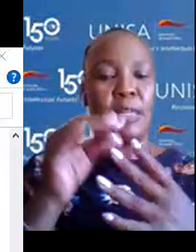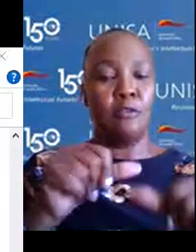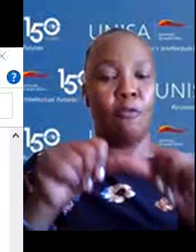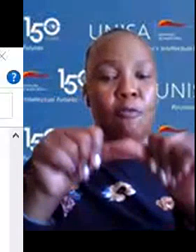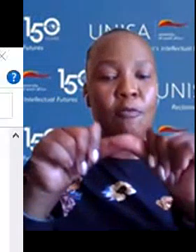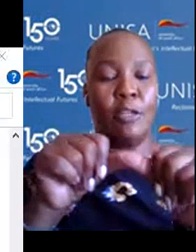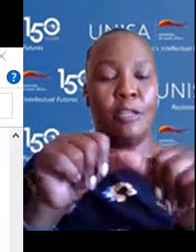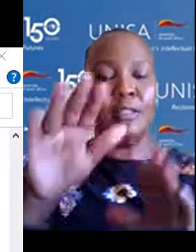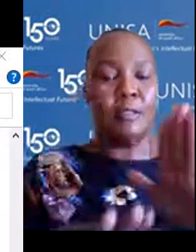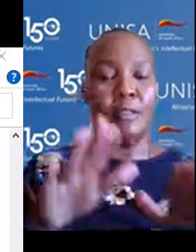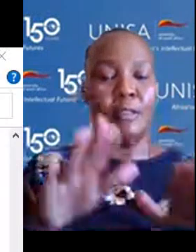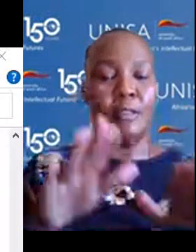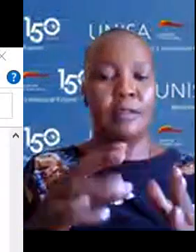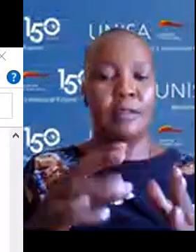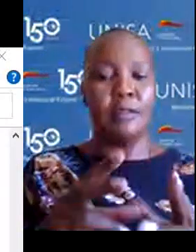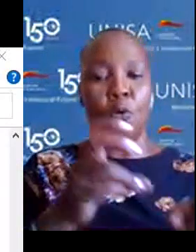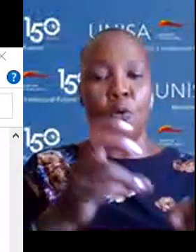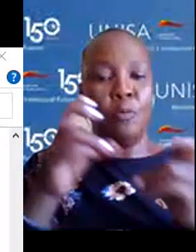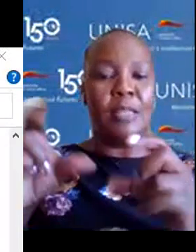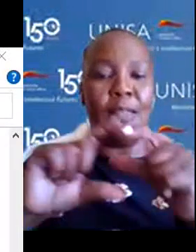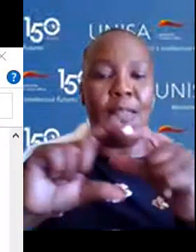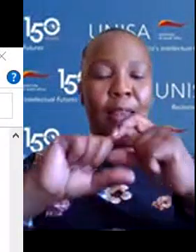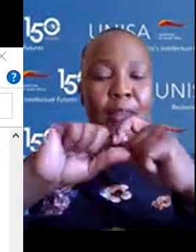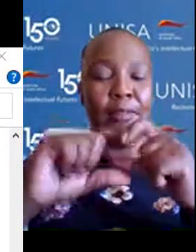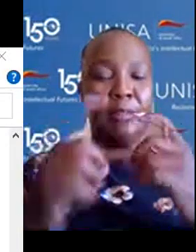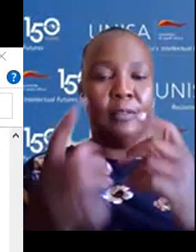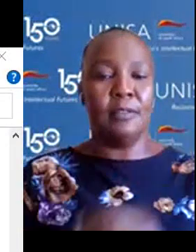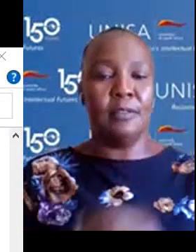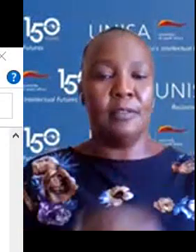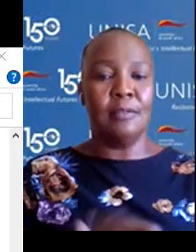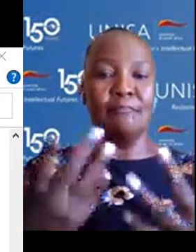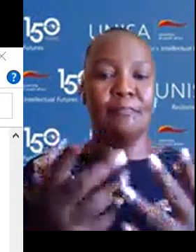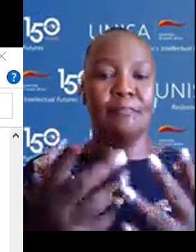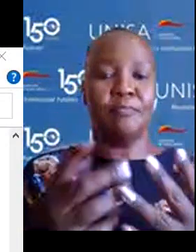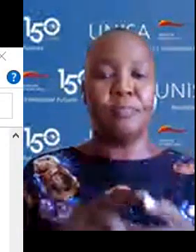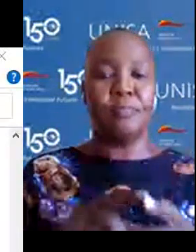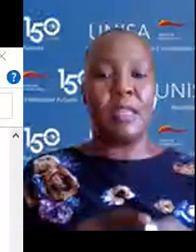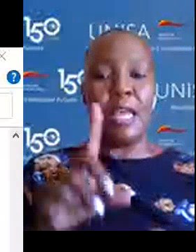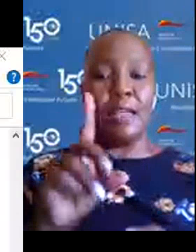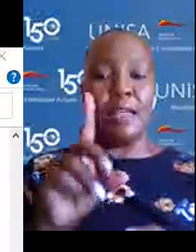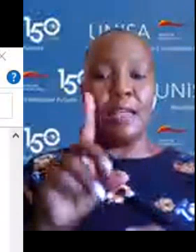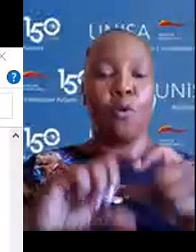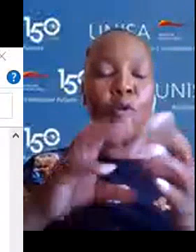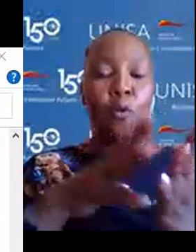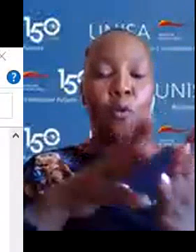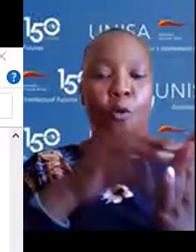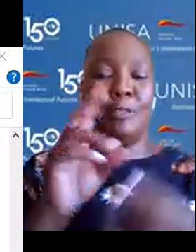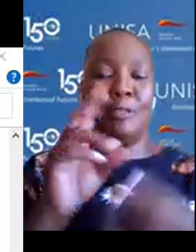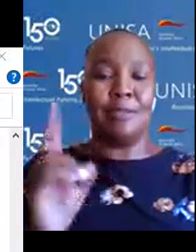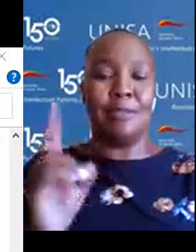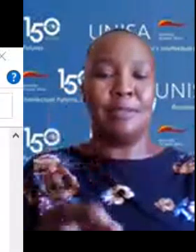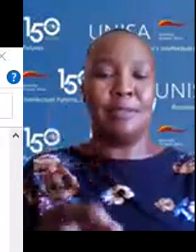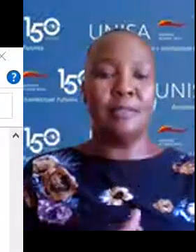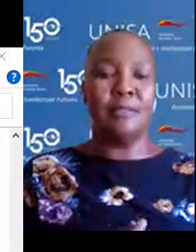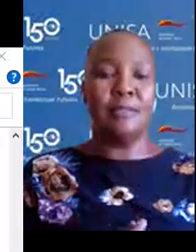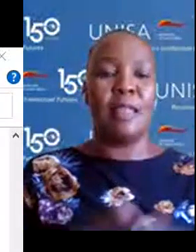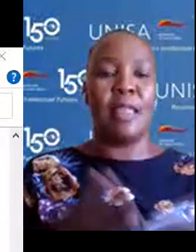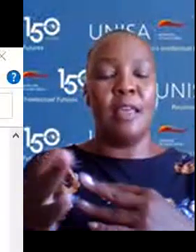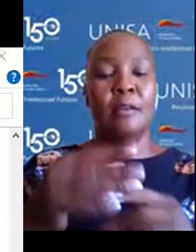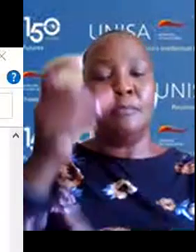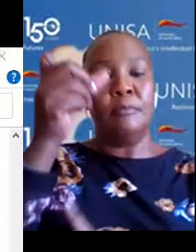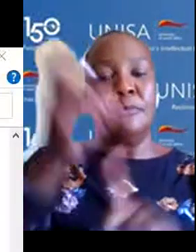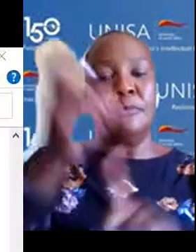steps. I'm going to say copy the link. Okay, and then you're going to have to click copy again. Anyone with the link